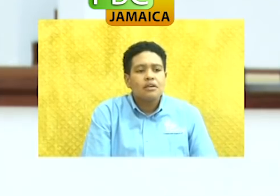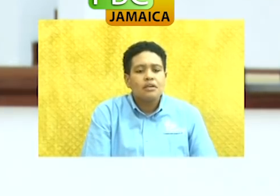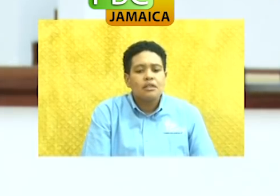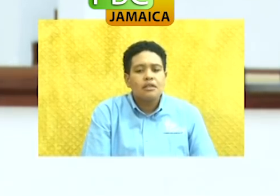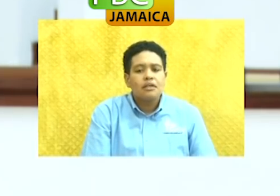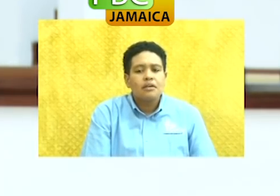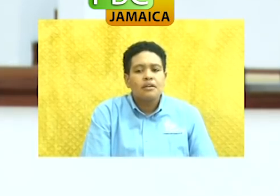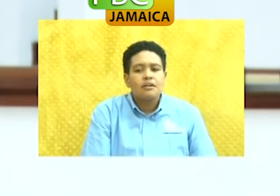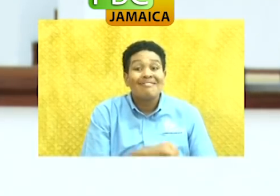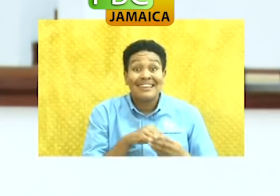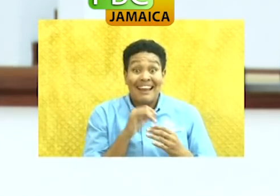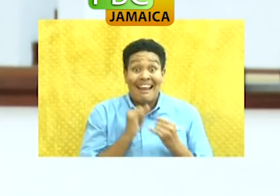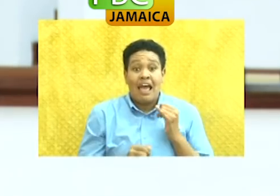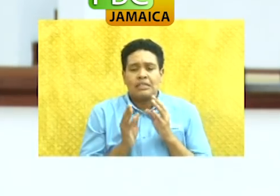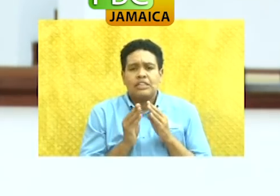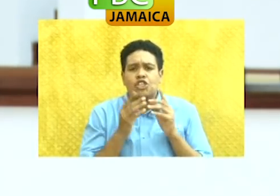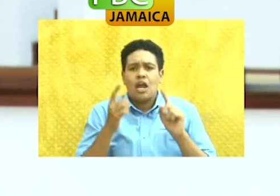in the last session of Parliament